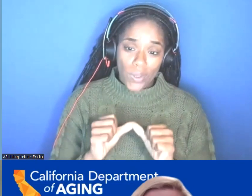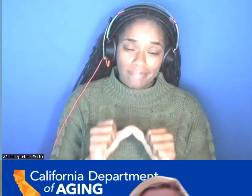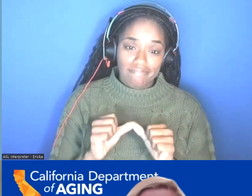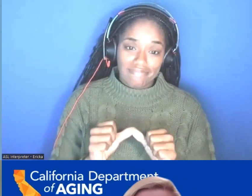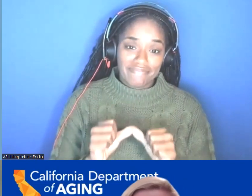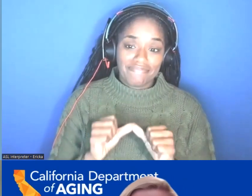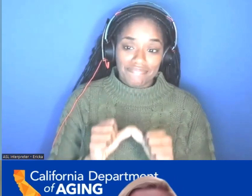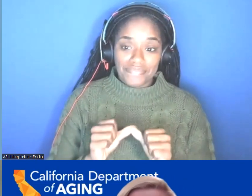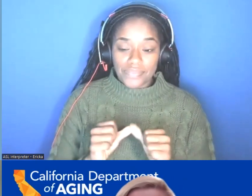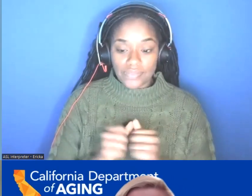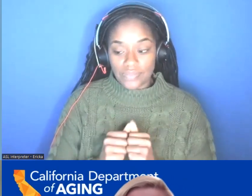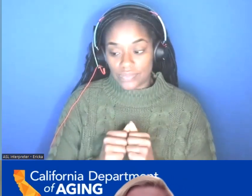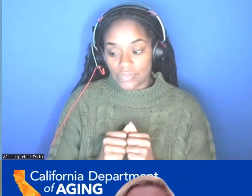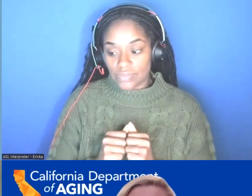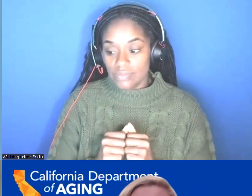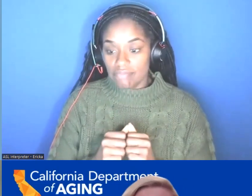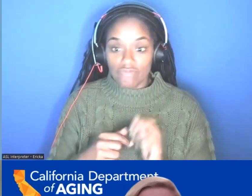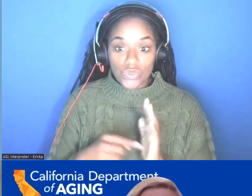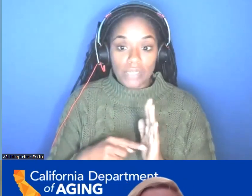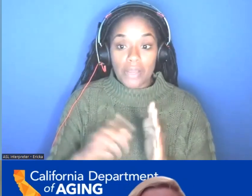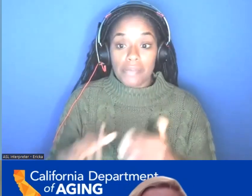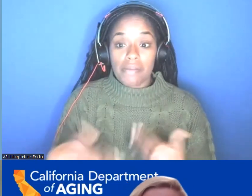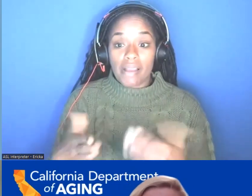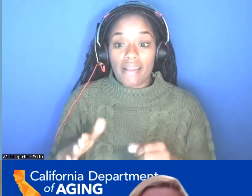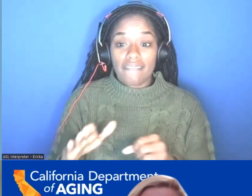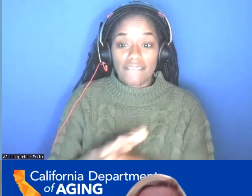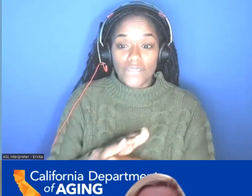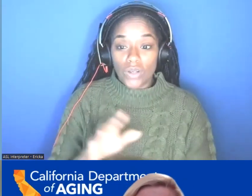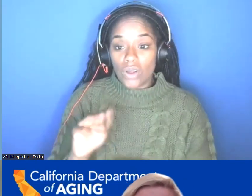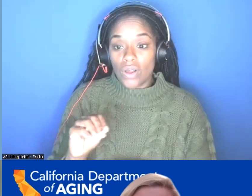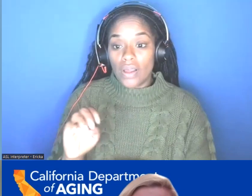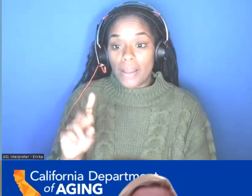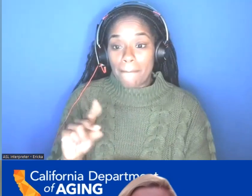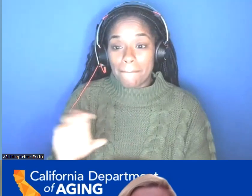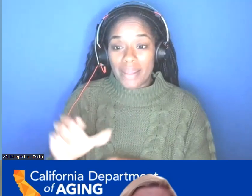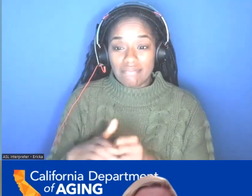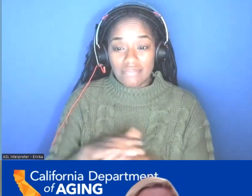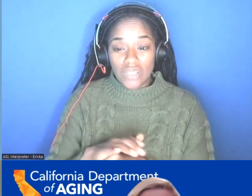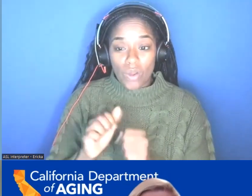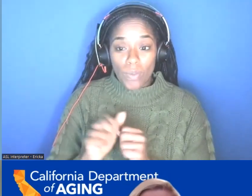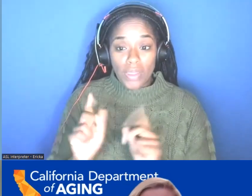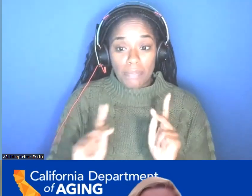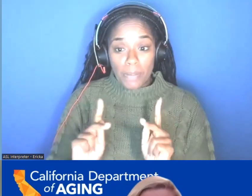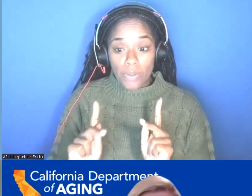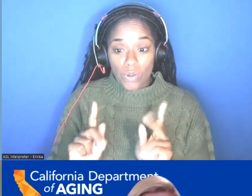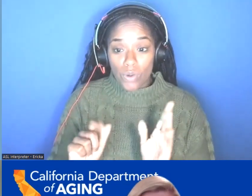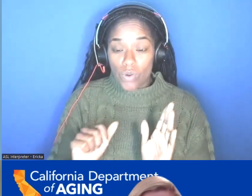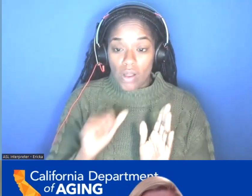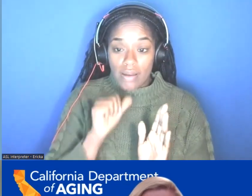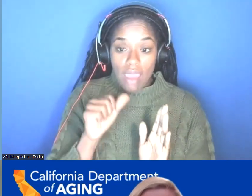instance, providing, full scope Medi-Cal coverage to individuals who are undocumented 50 and